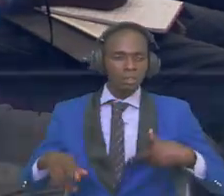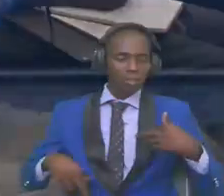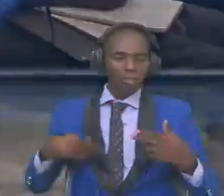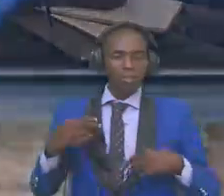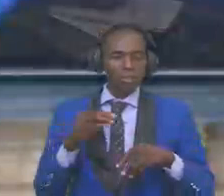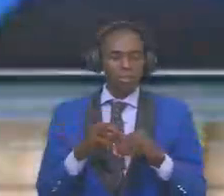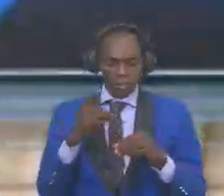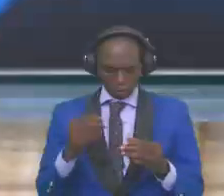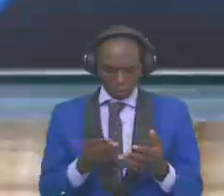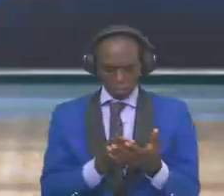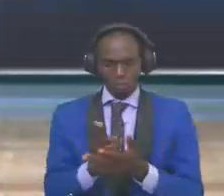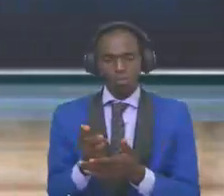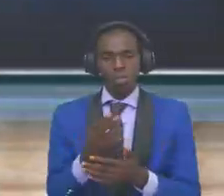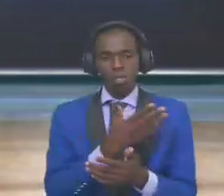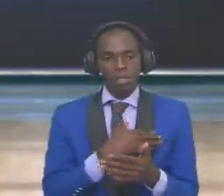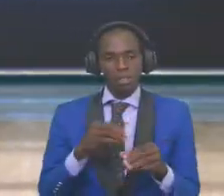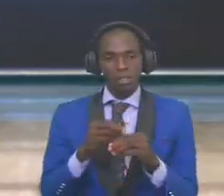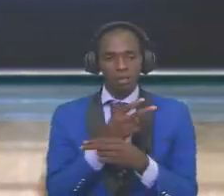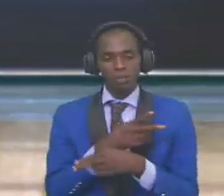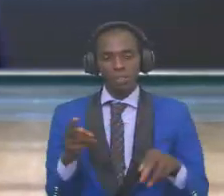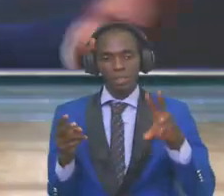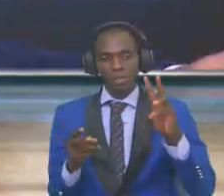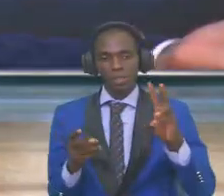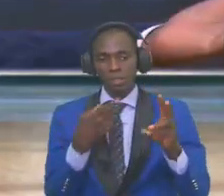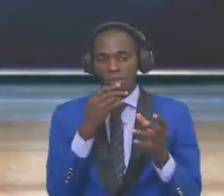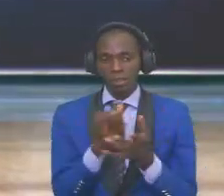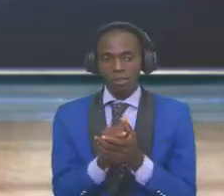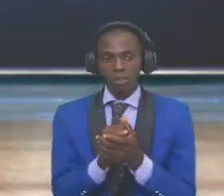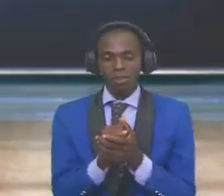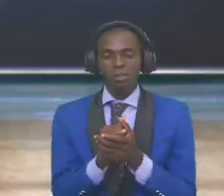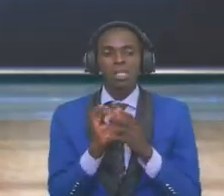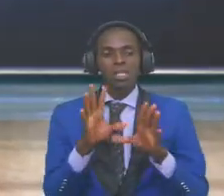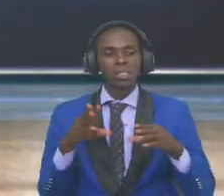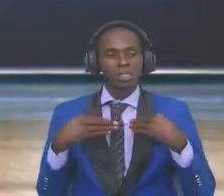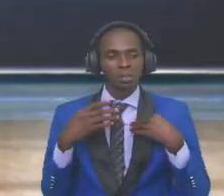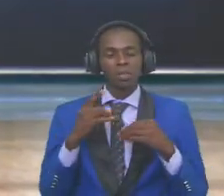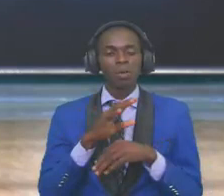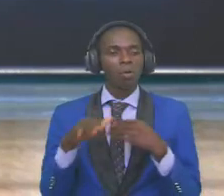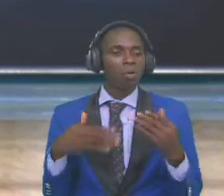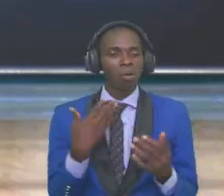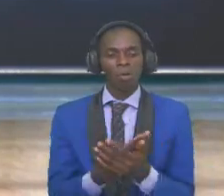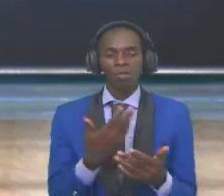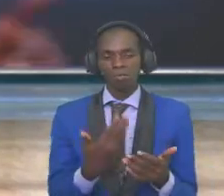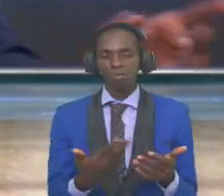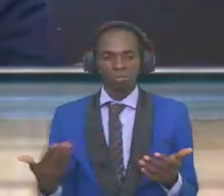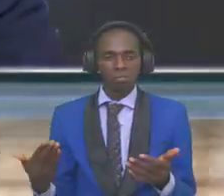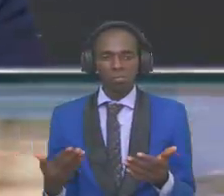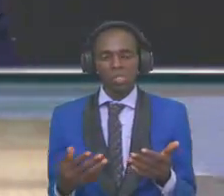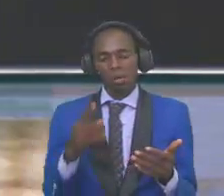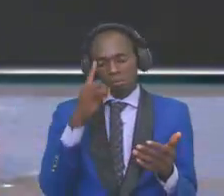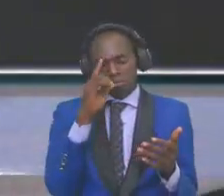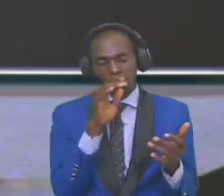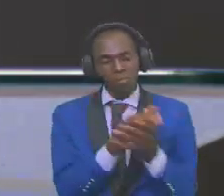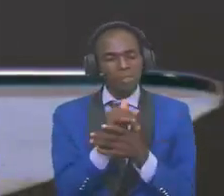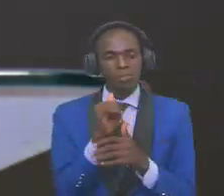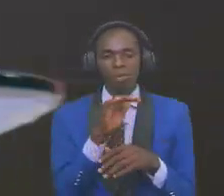in the truth. And then in verse 7, it says, beareth all things, that's charity, believeth all